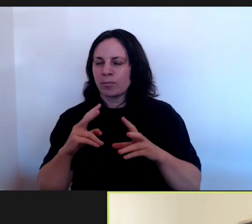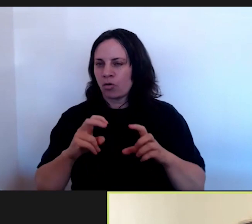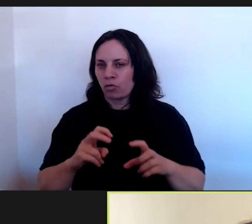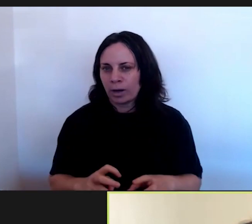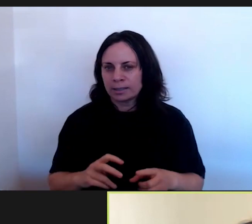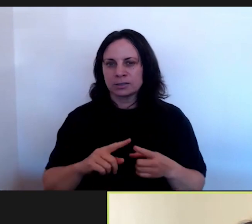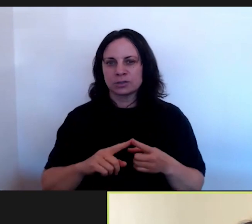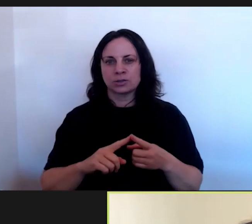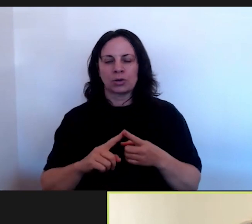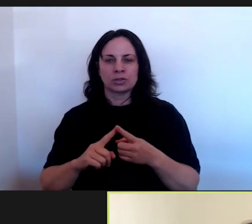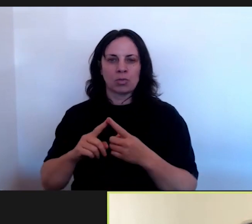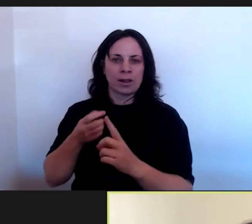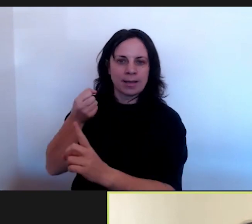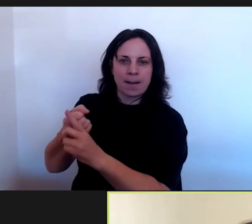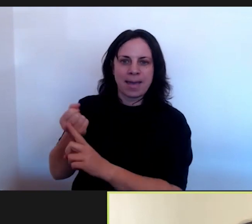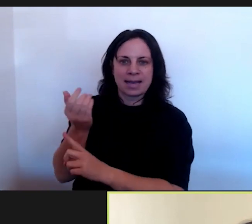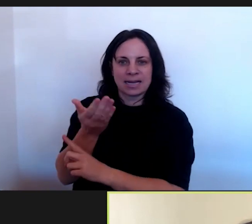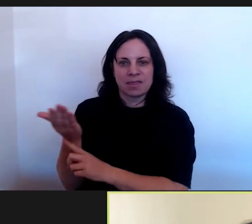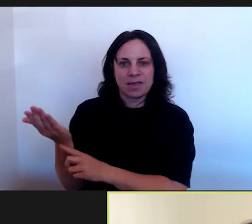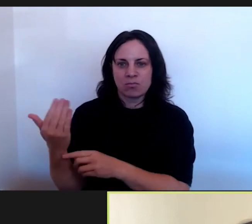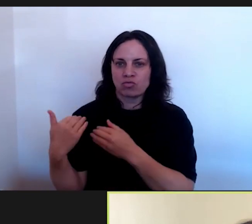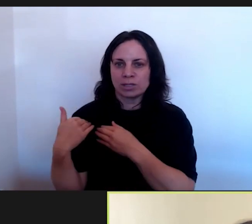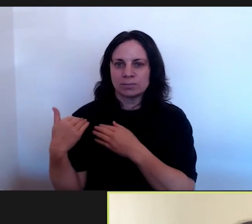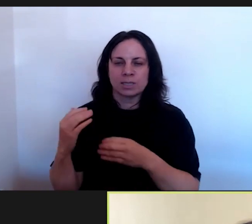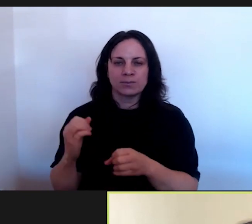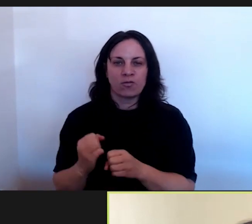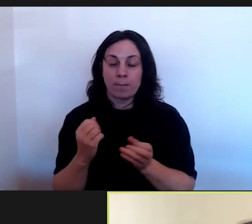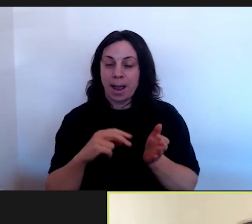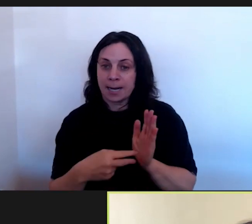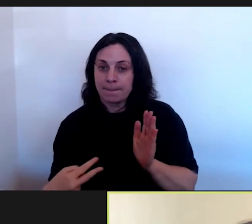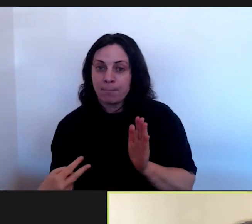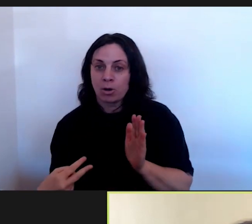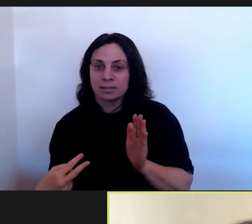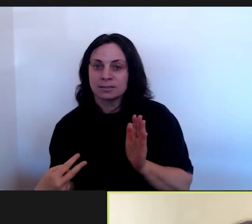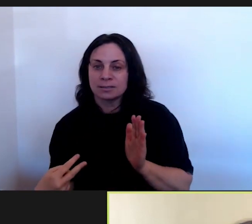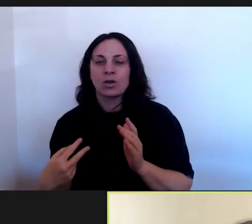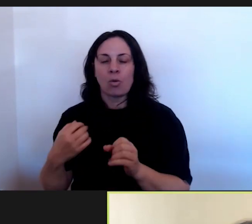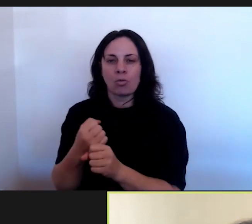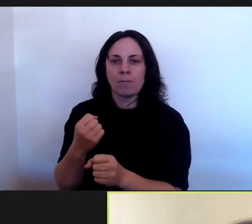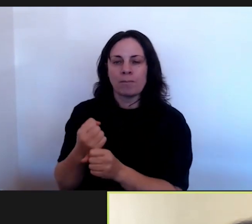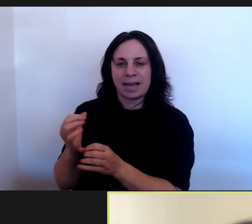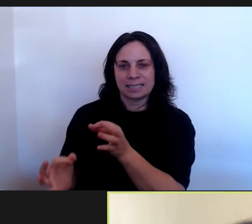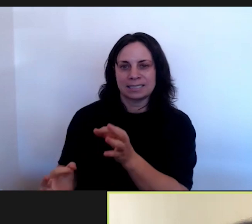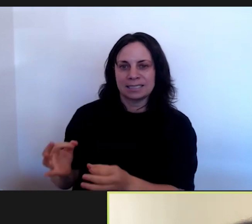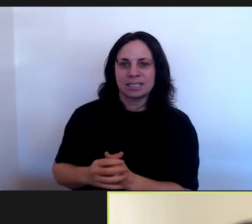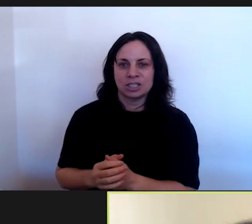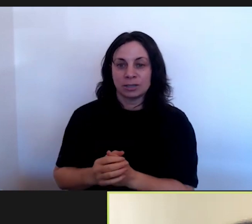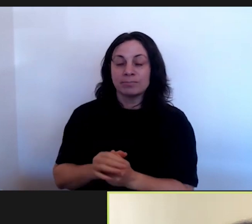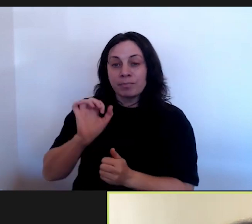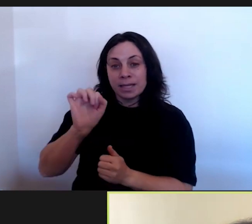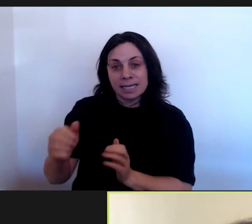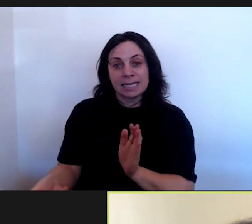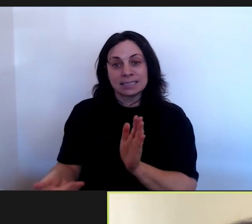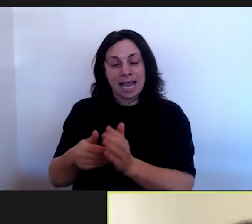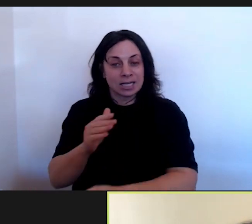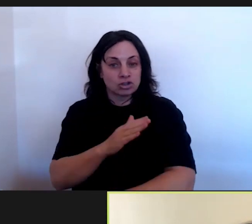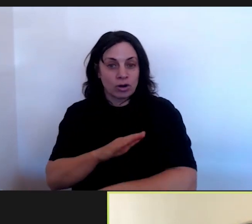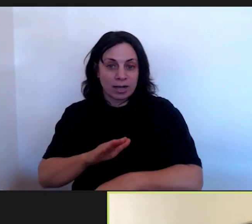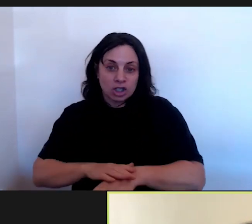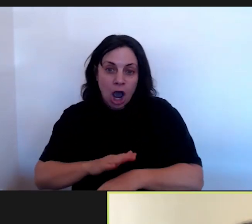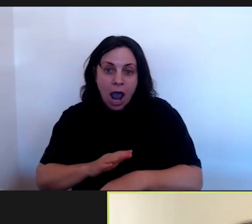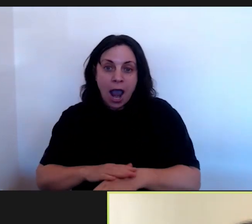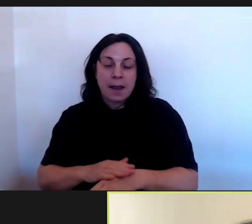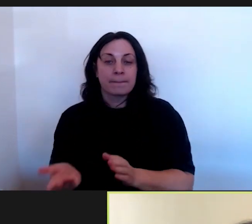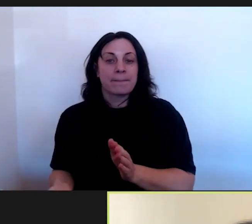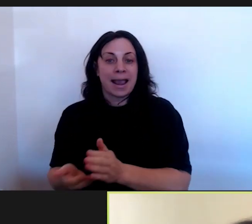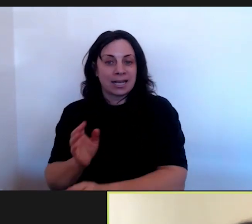and all of that and bring the impact, not the research that you will keep in archive. Such a waste of time and energy. Please do that. I also see